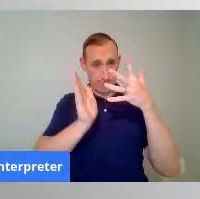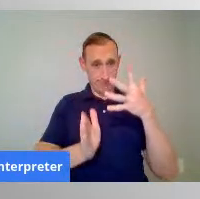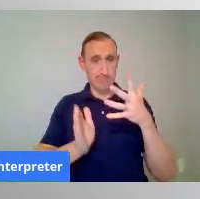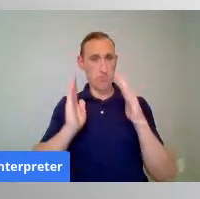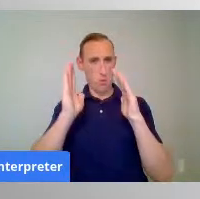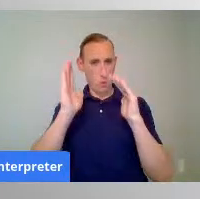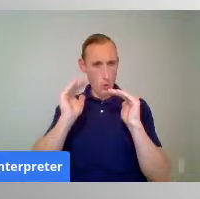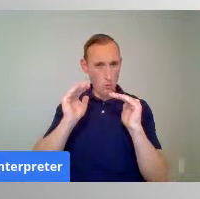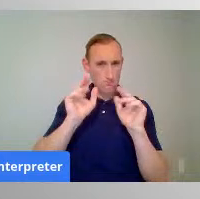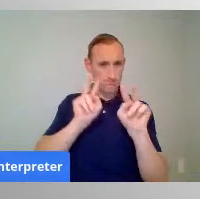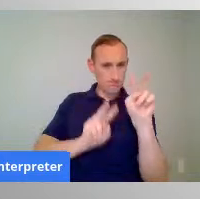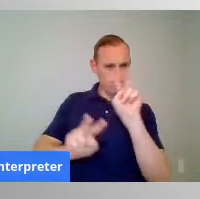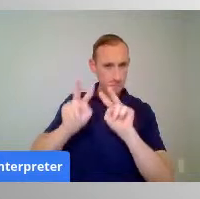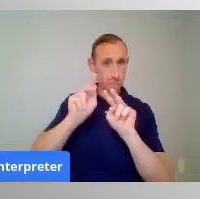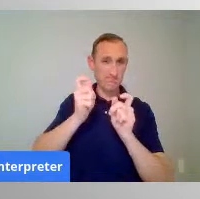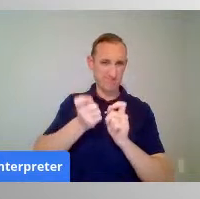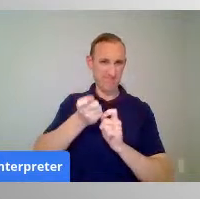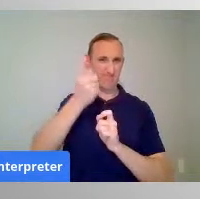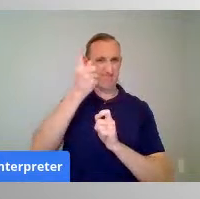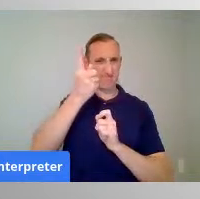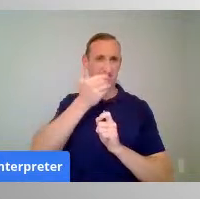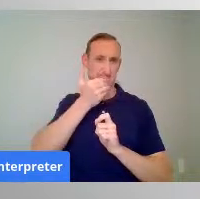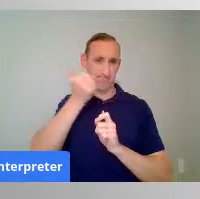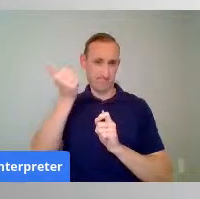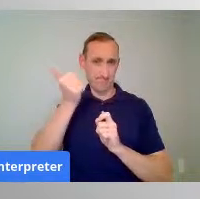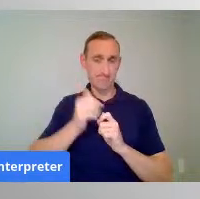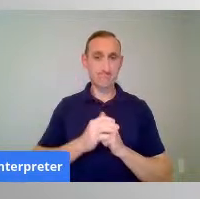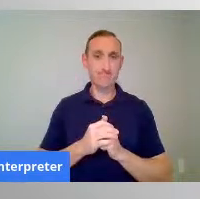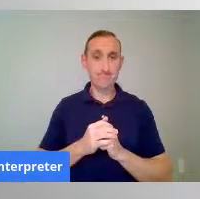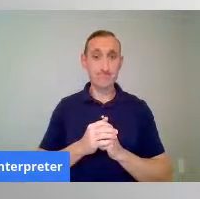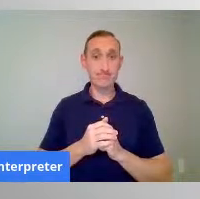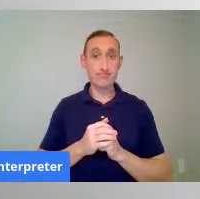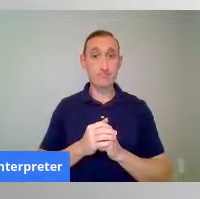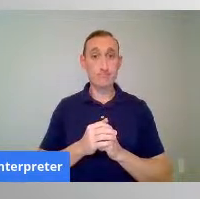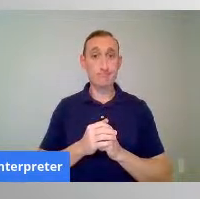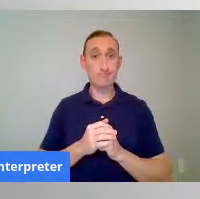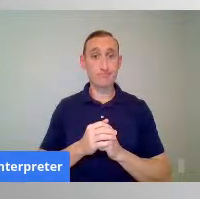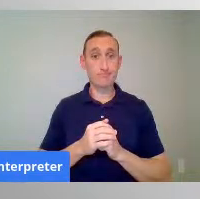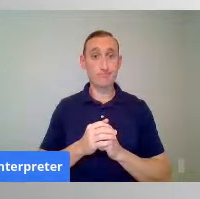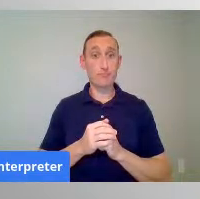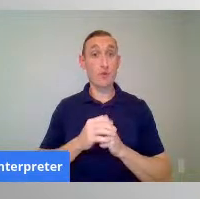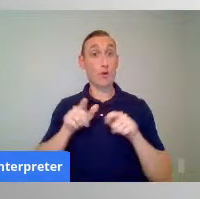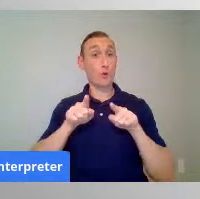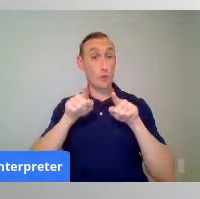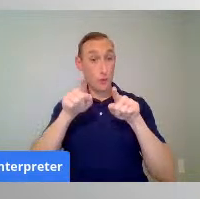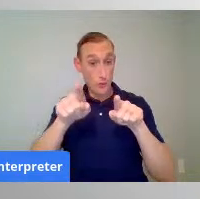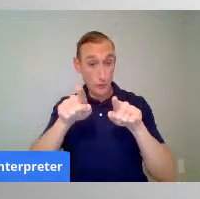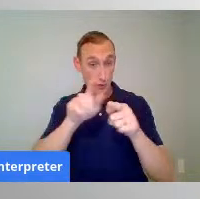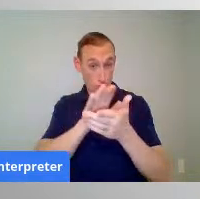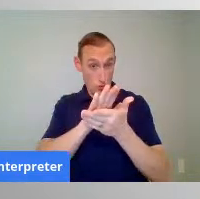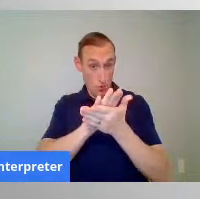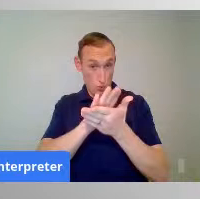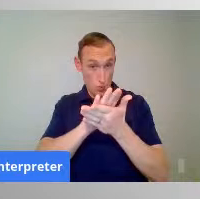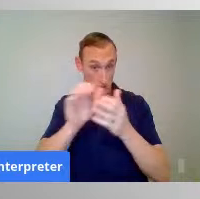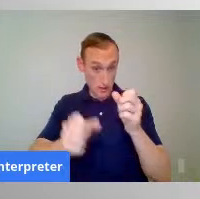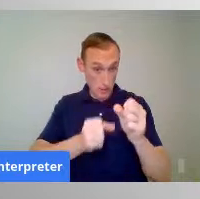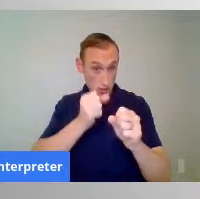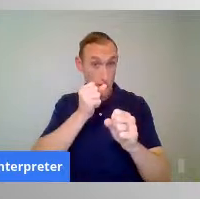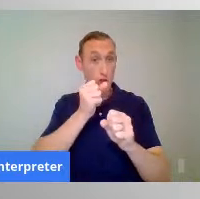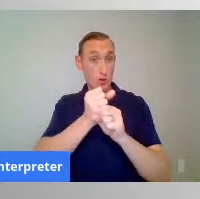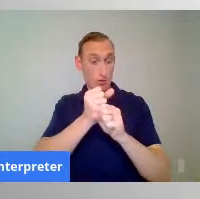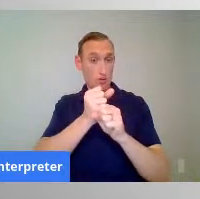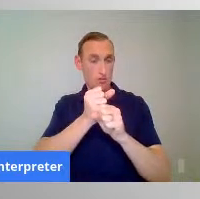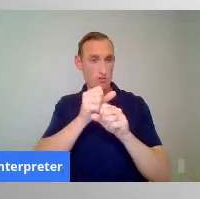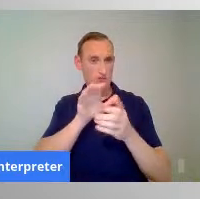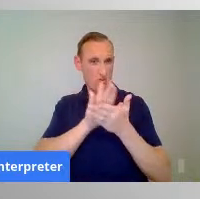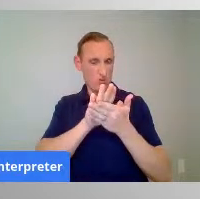with, let's talk about the ways we partner when school is actually in session. During the school day, what are